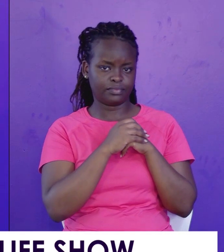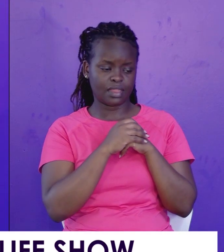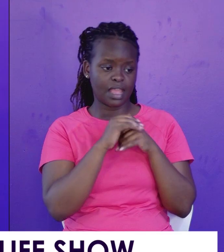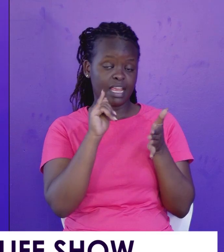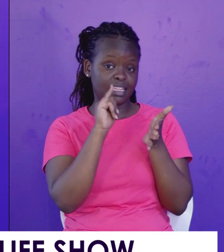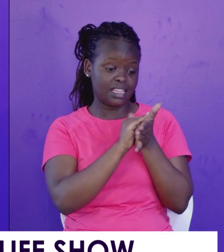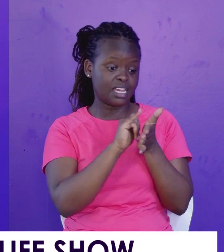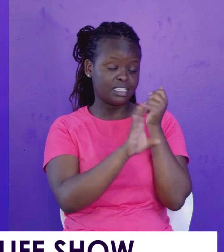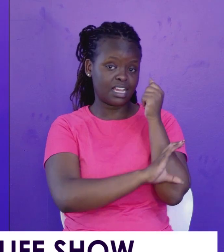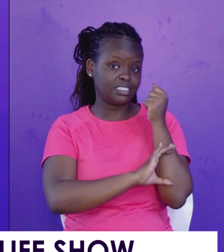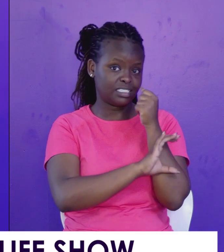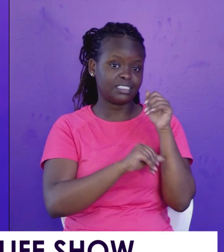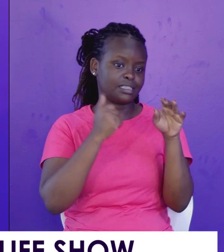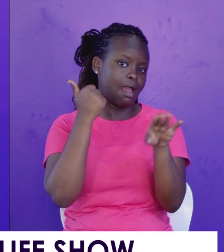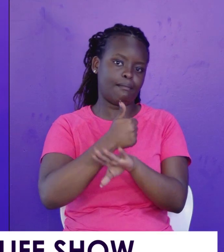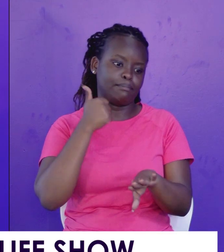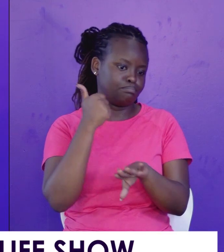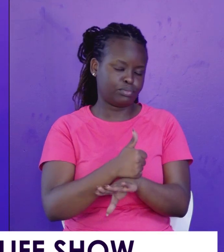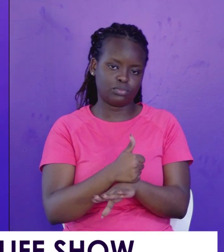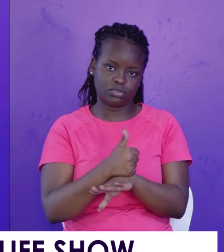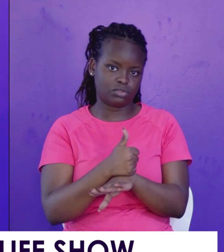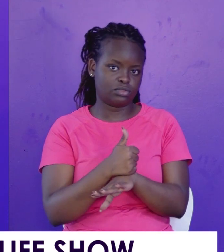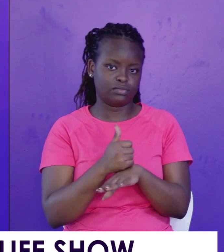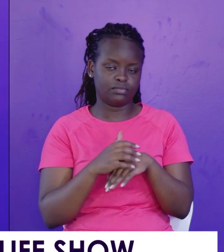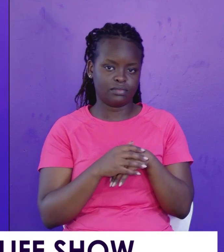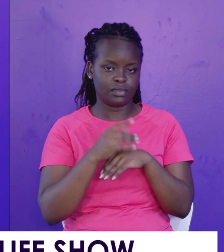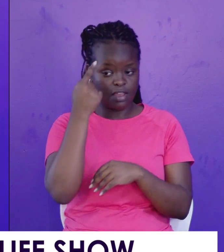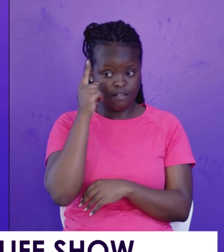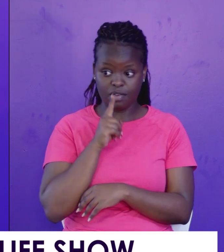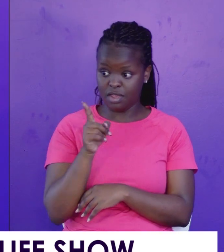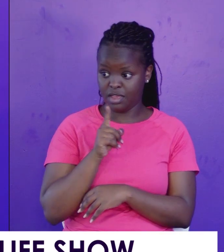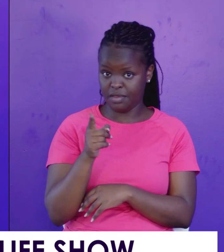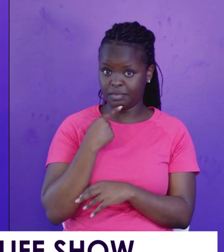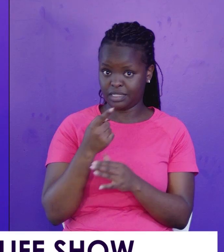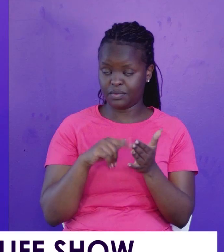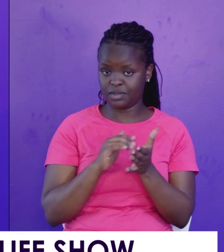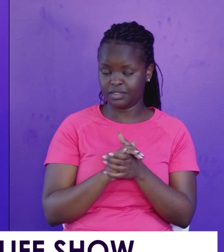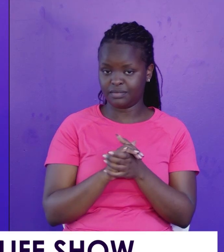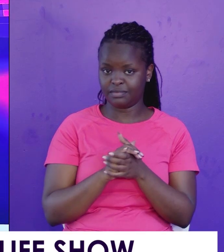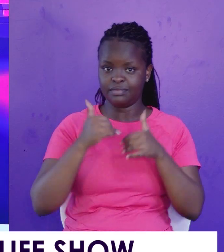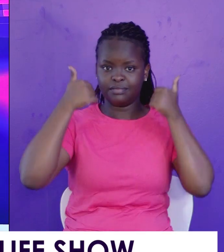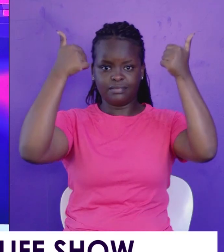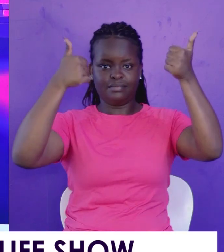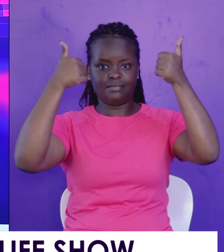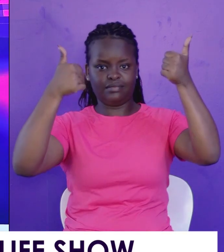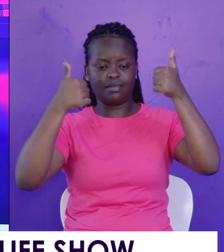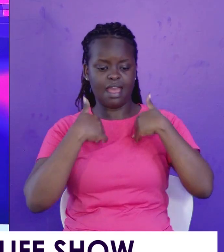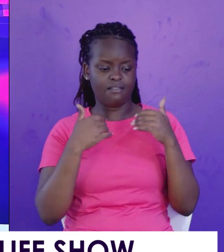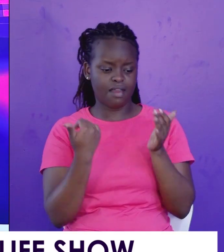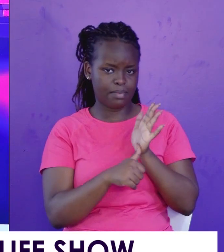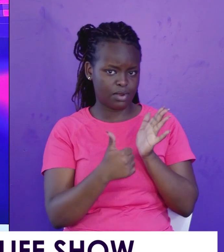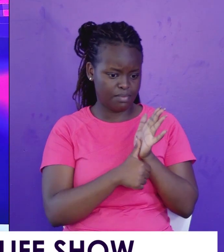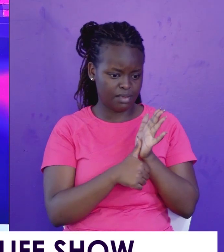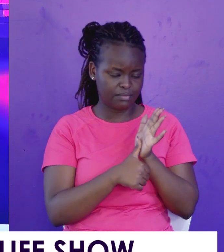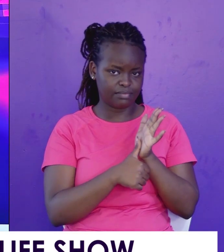an abusive sign. Yeah. You see, and for him, he's trying to... Say thumbs up. He's having a problem of